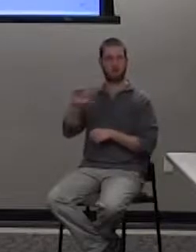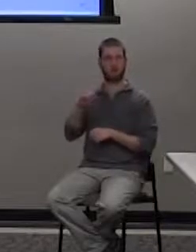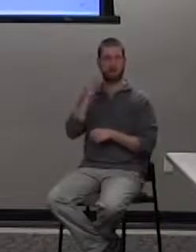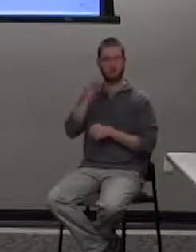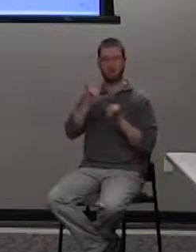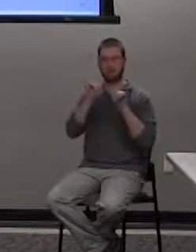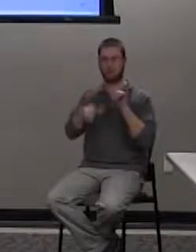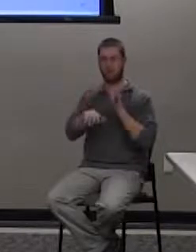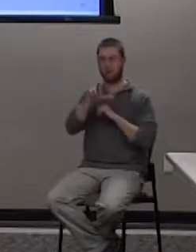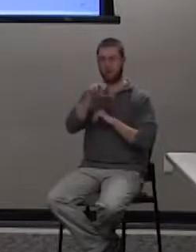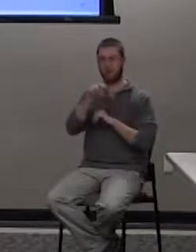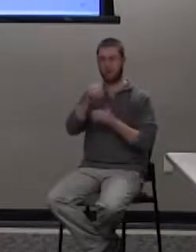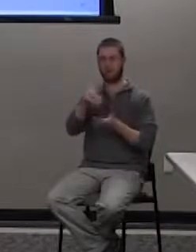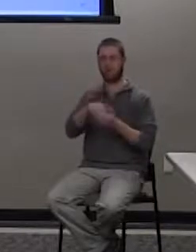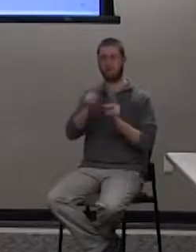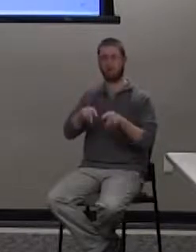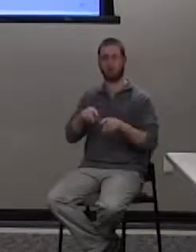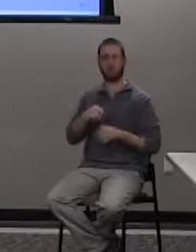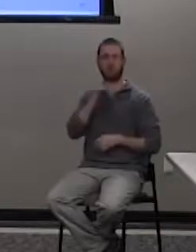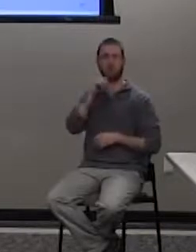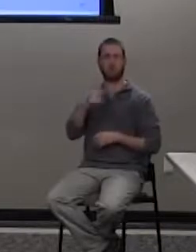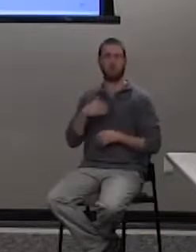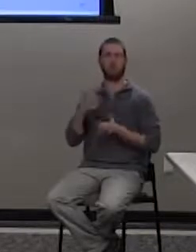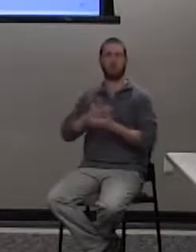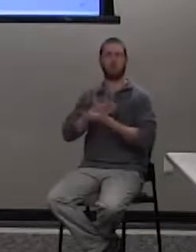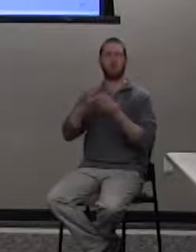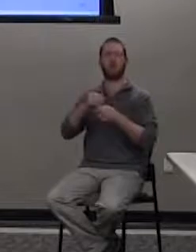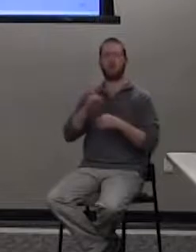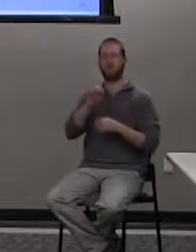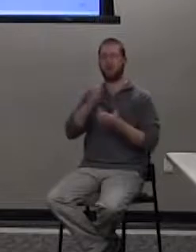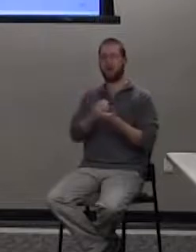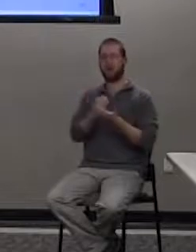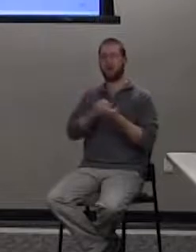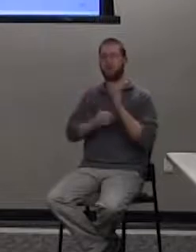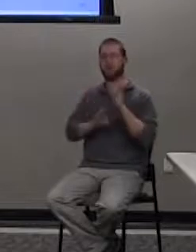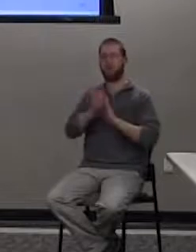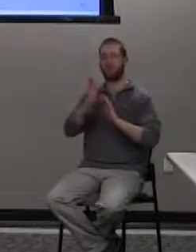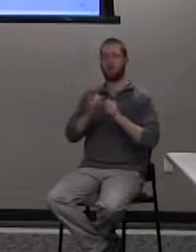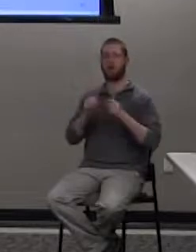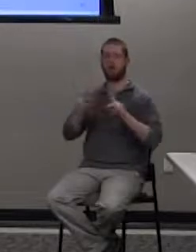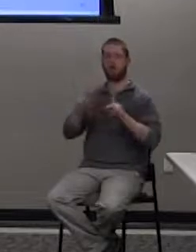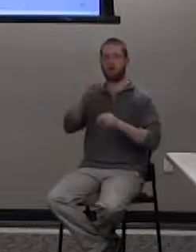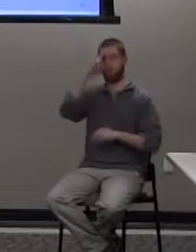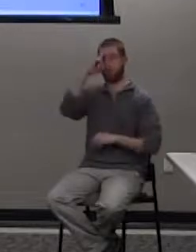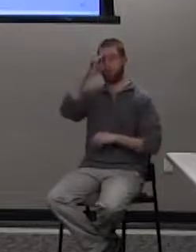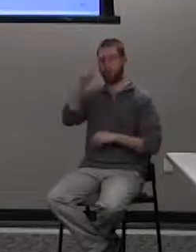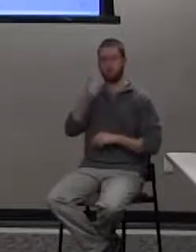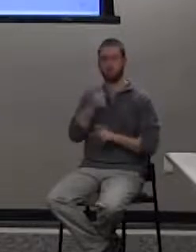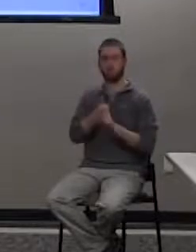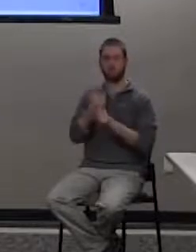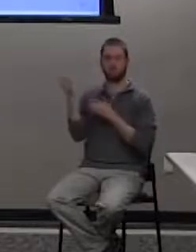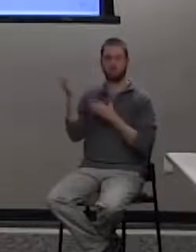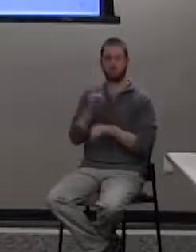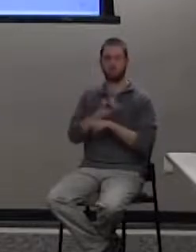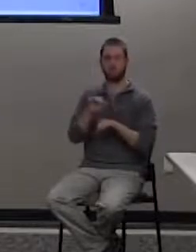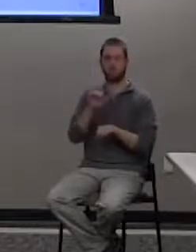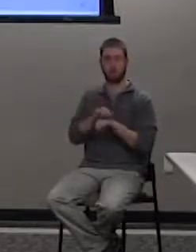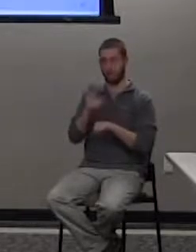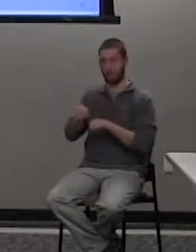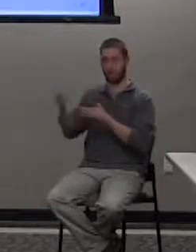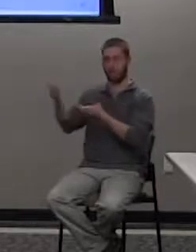stay 30,000 people, you're not going to have a whole lot of economic development opportunity. Because you bring jobs, that brings